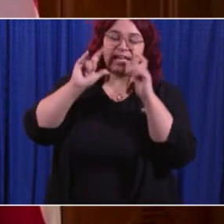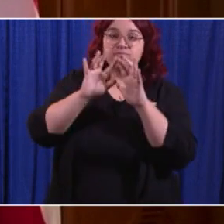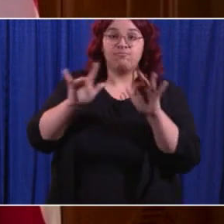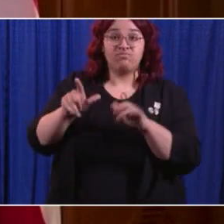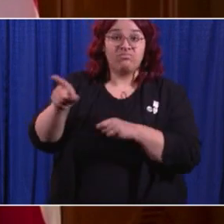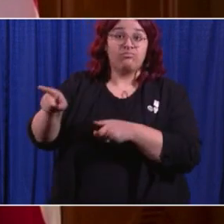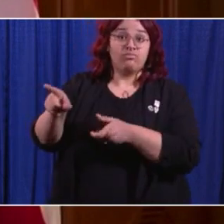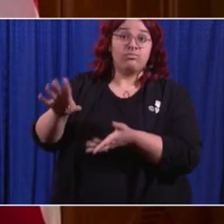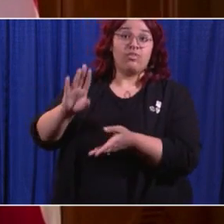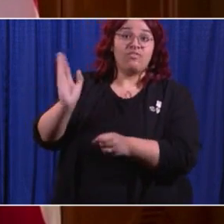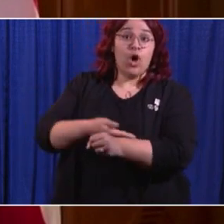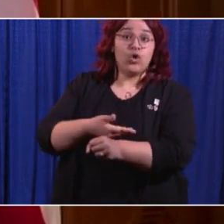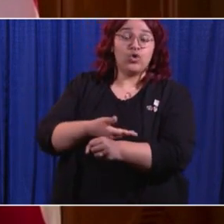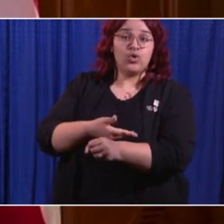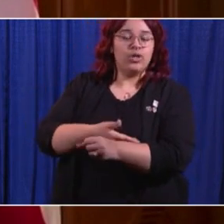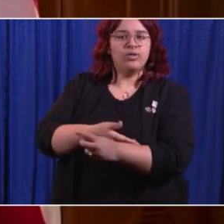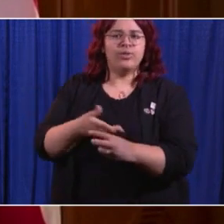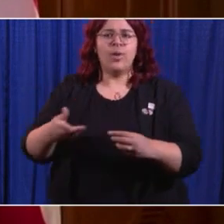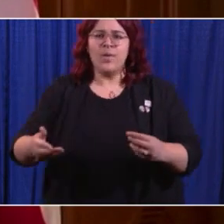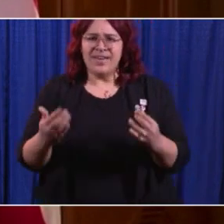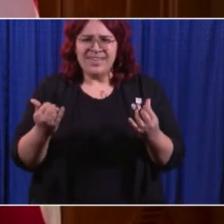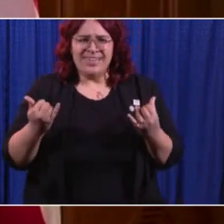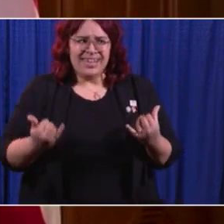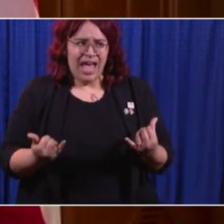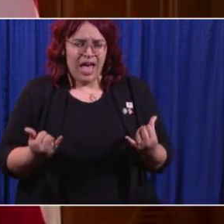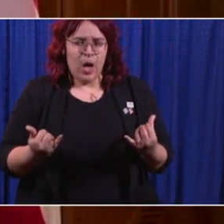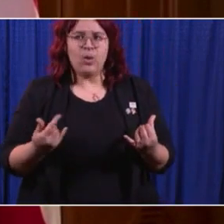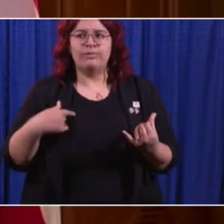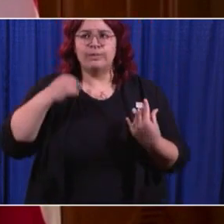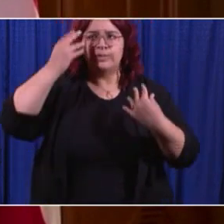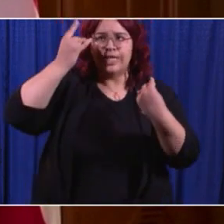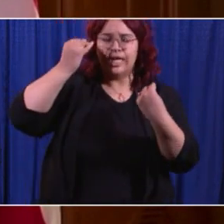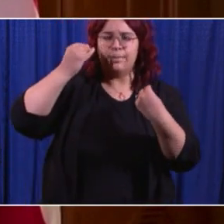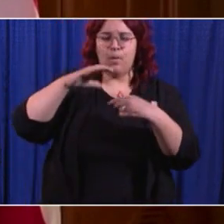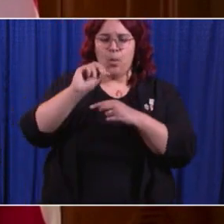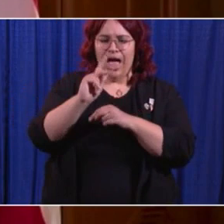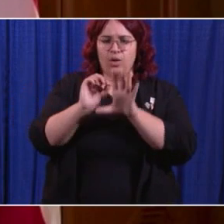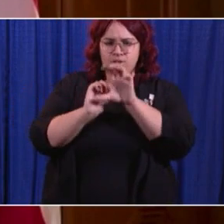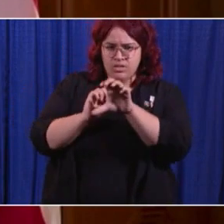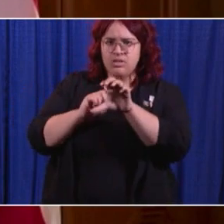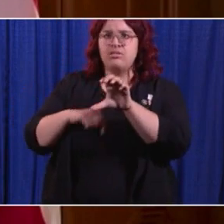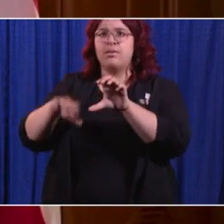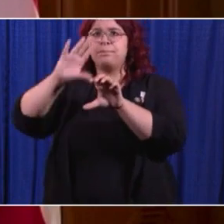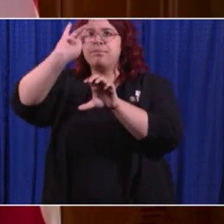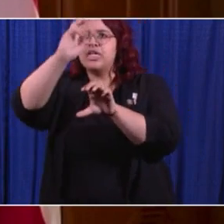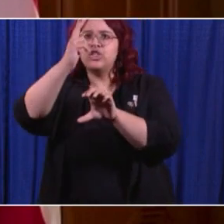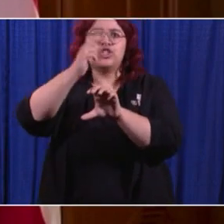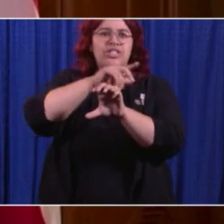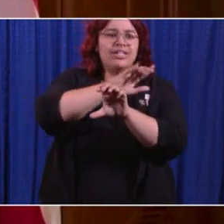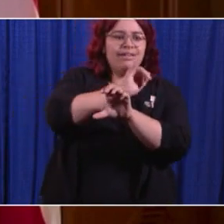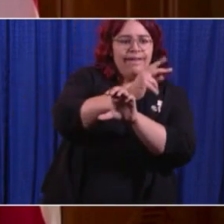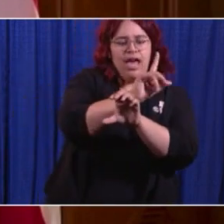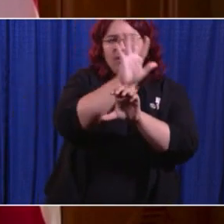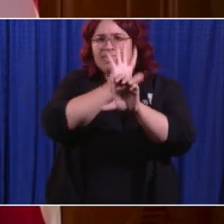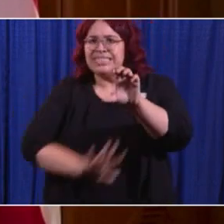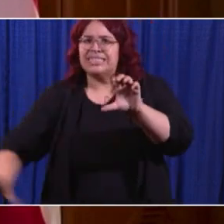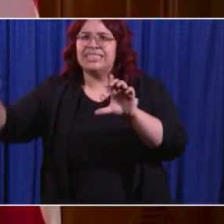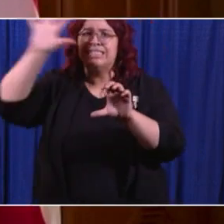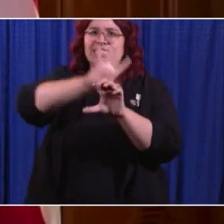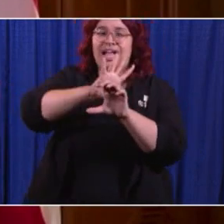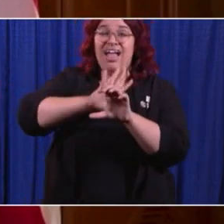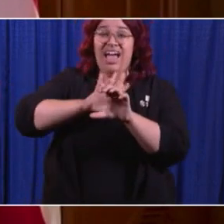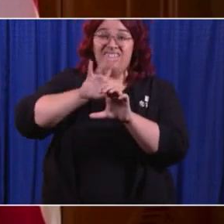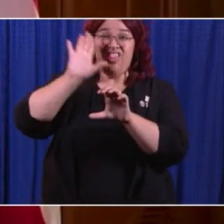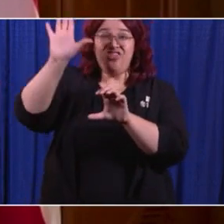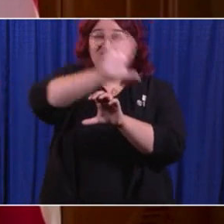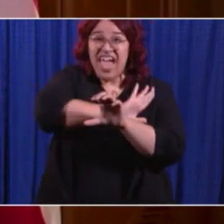surrounding states' mandates and cases continues to change, are you concerned at all about other states' situations kind of